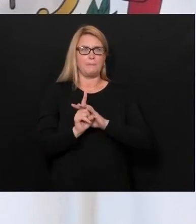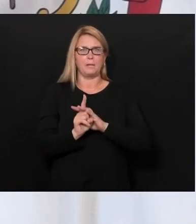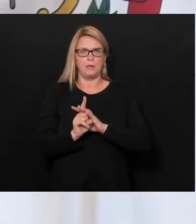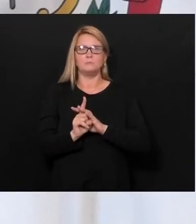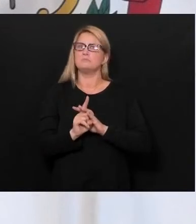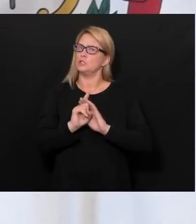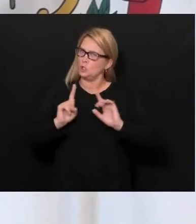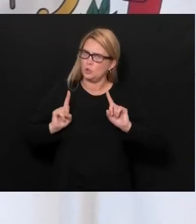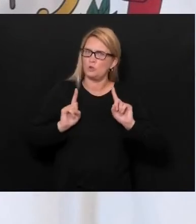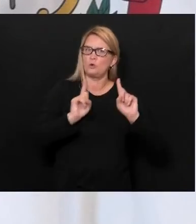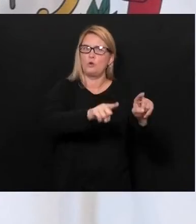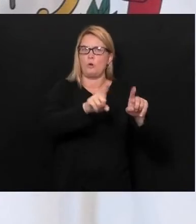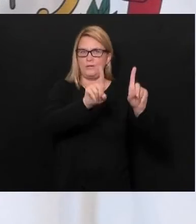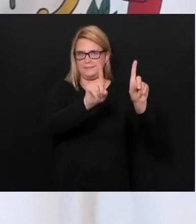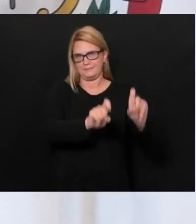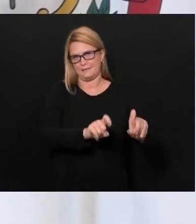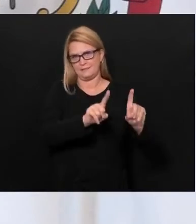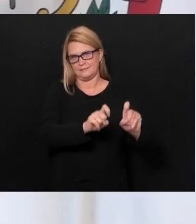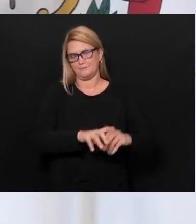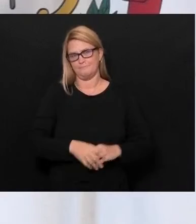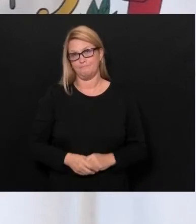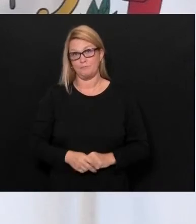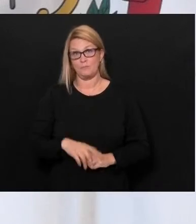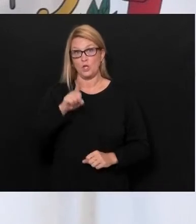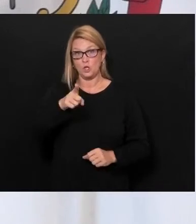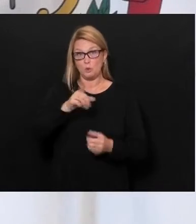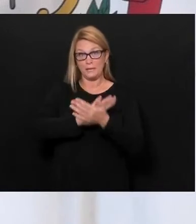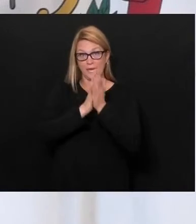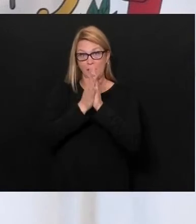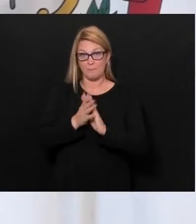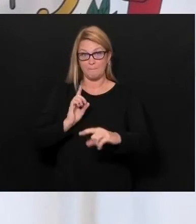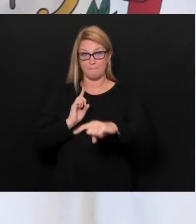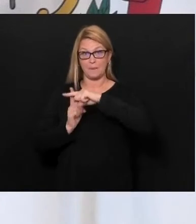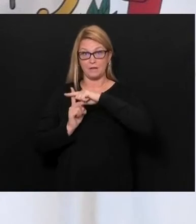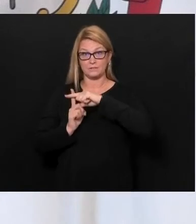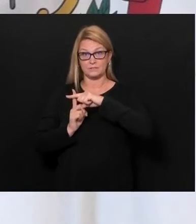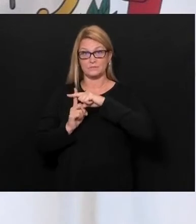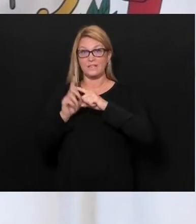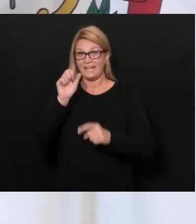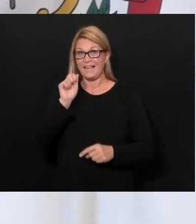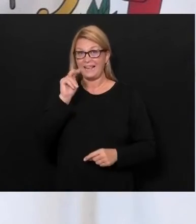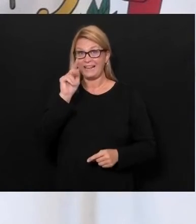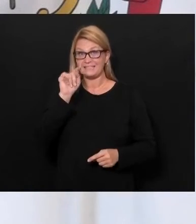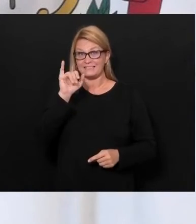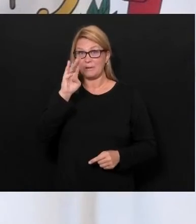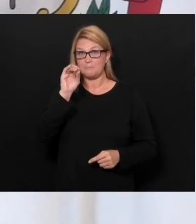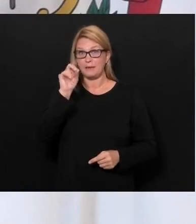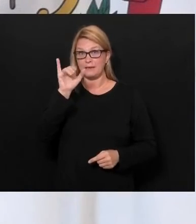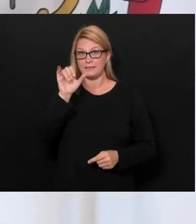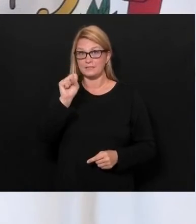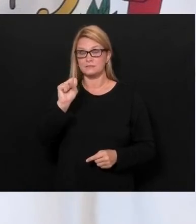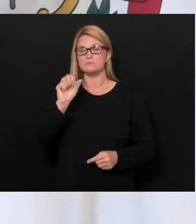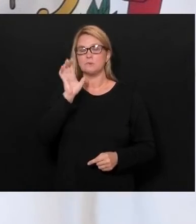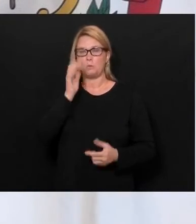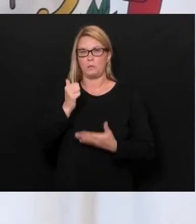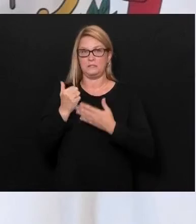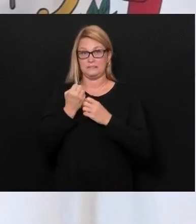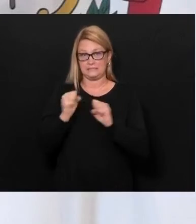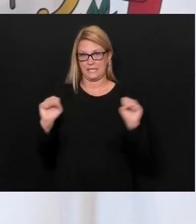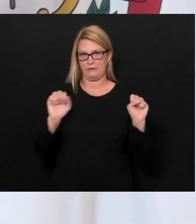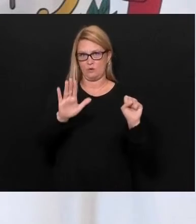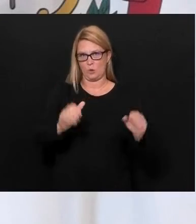anything. And if you're tested positive, the antibodies will save your life. If you don't